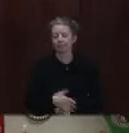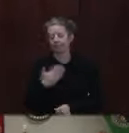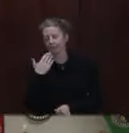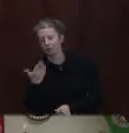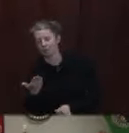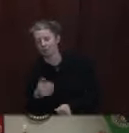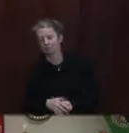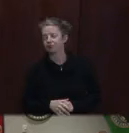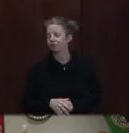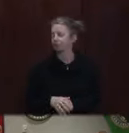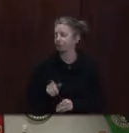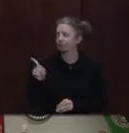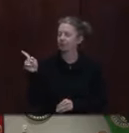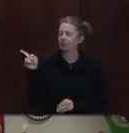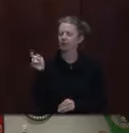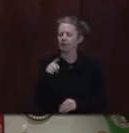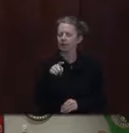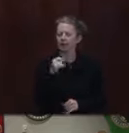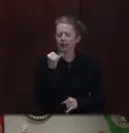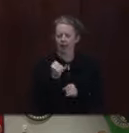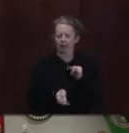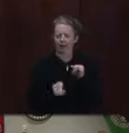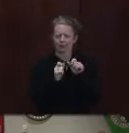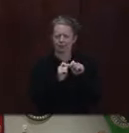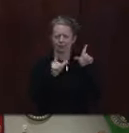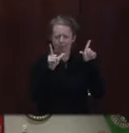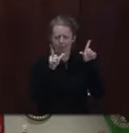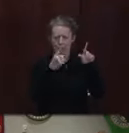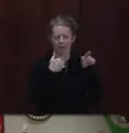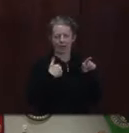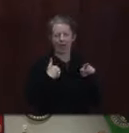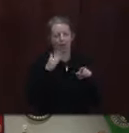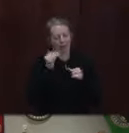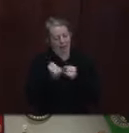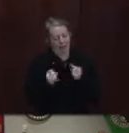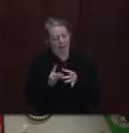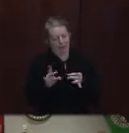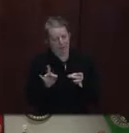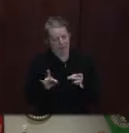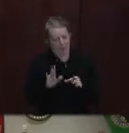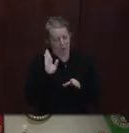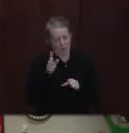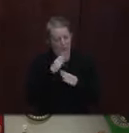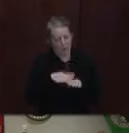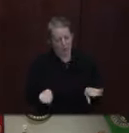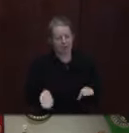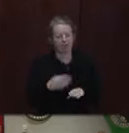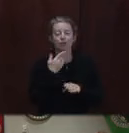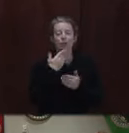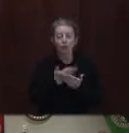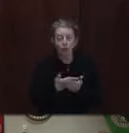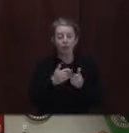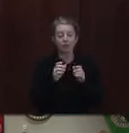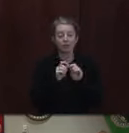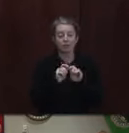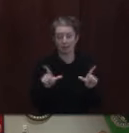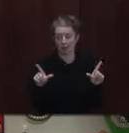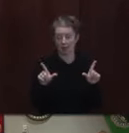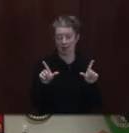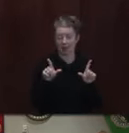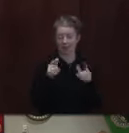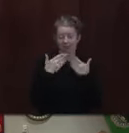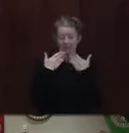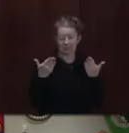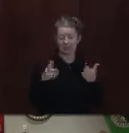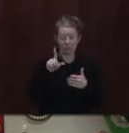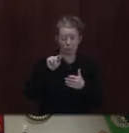So the last slide you had, and I'm going to say this and I'm going to hush, but it's a really good slide, the Thanksgiving 2020 safety tips. I mean, if